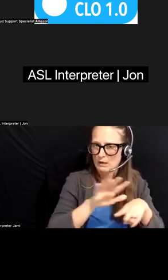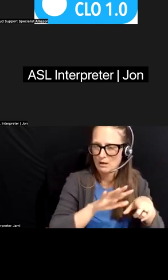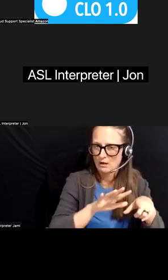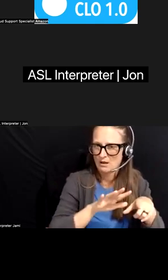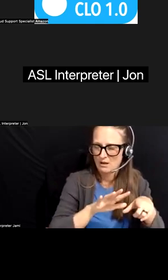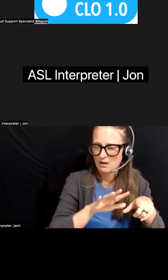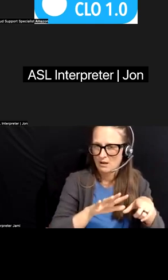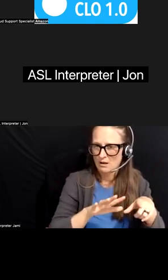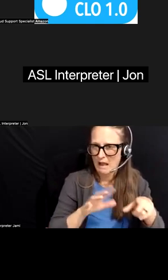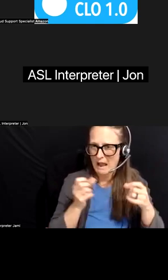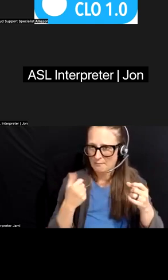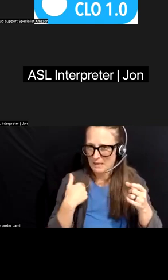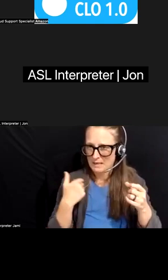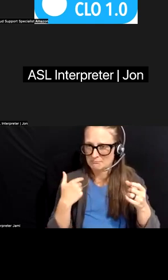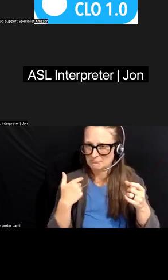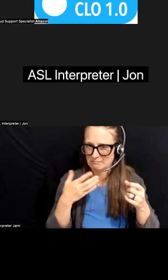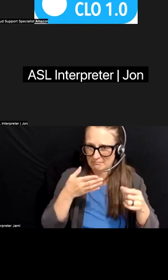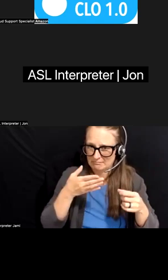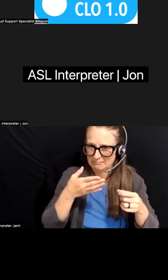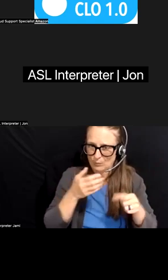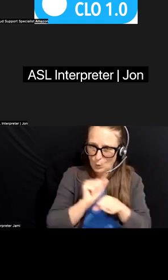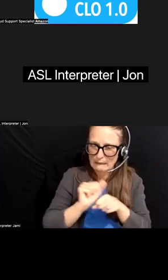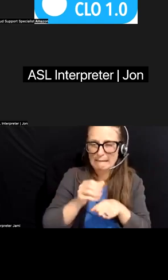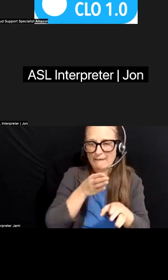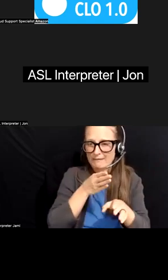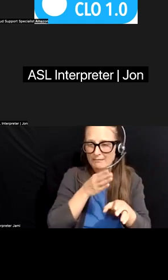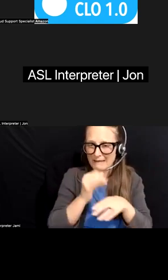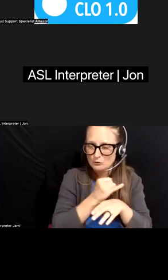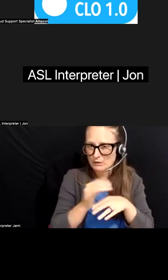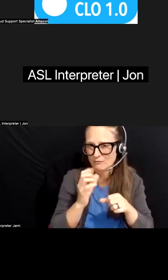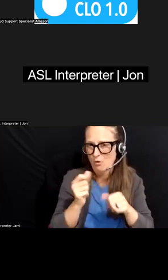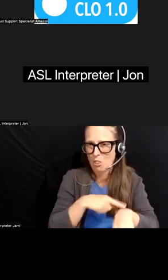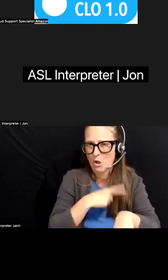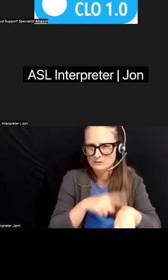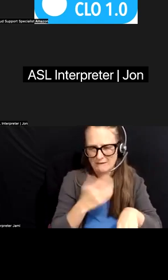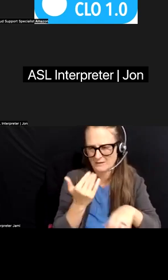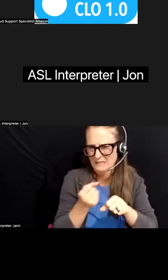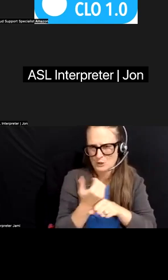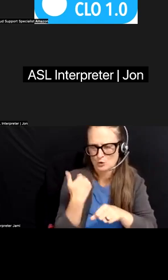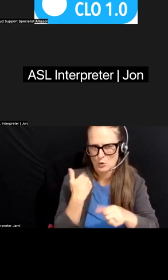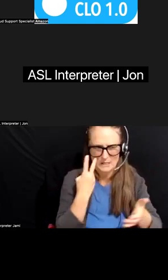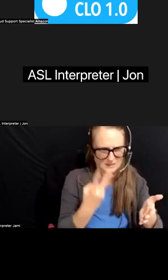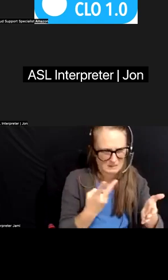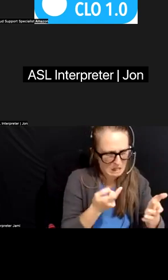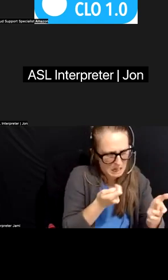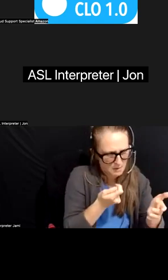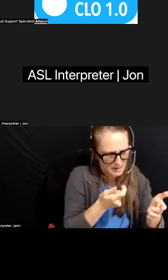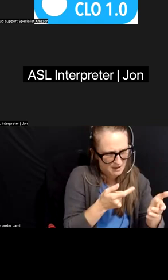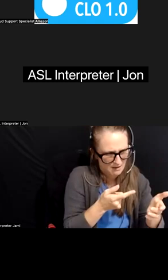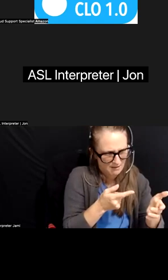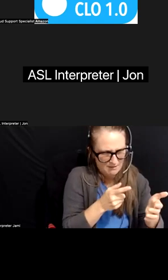time, so I saw that 15 years ago there was a little trend, and then nowadays